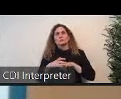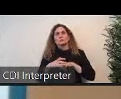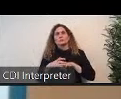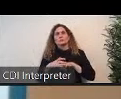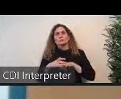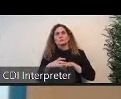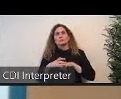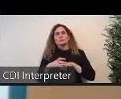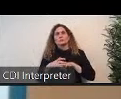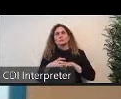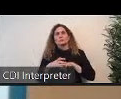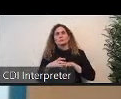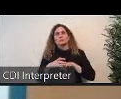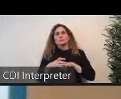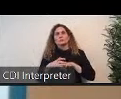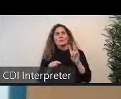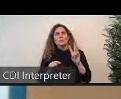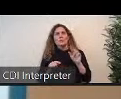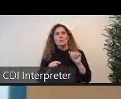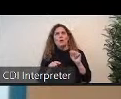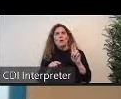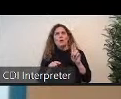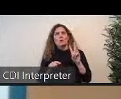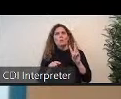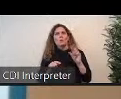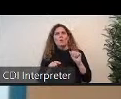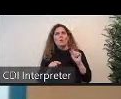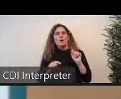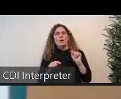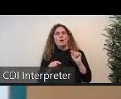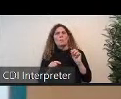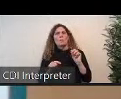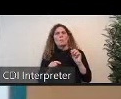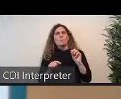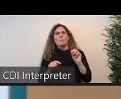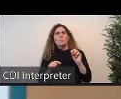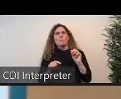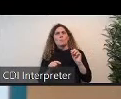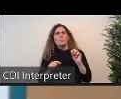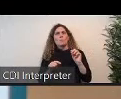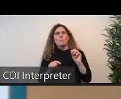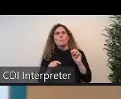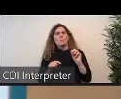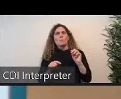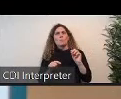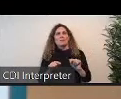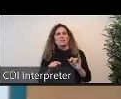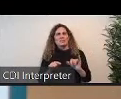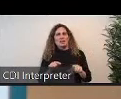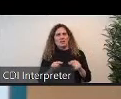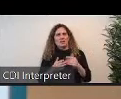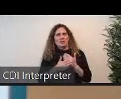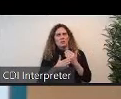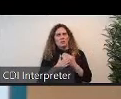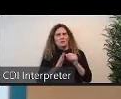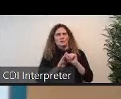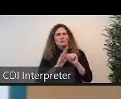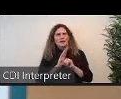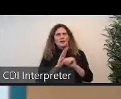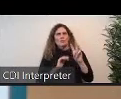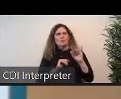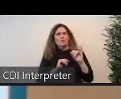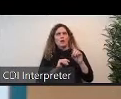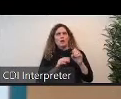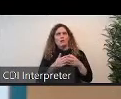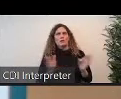talk about them further. I don't know how far along the pilot is, but the Wauwatosa Health Department was one of the health departments statewide